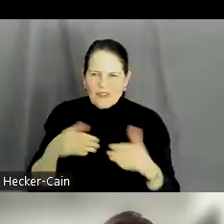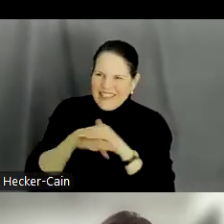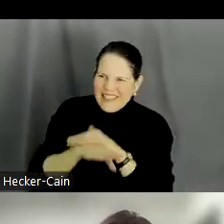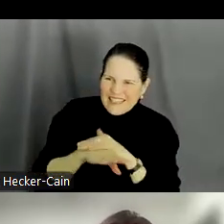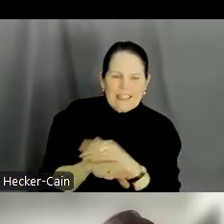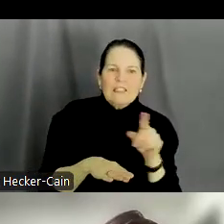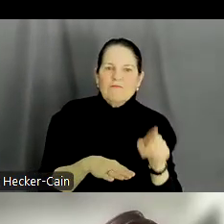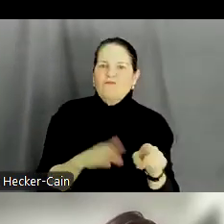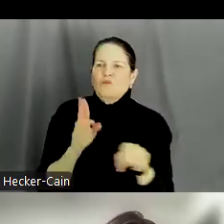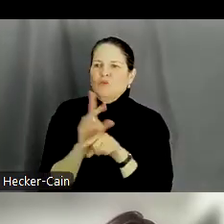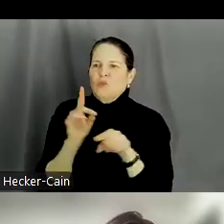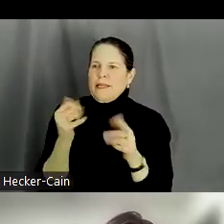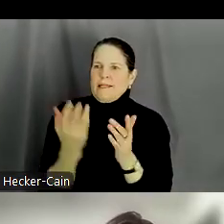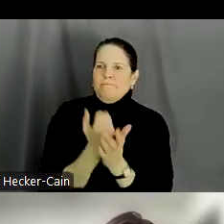initially.